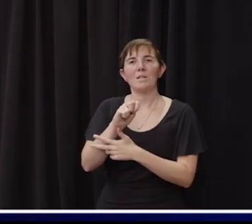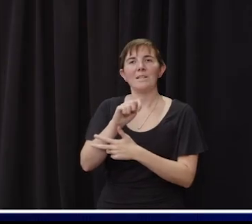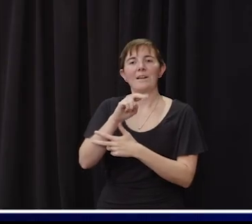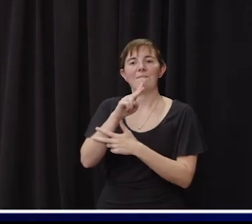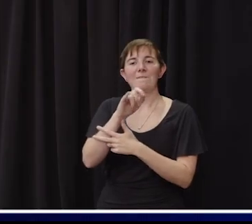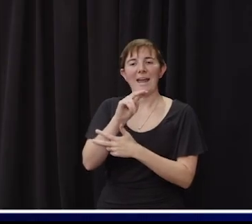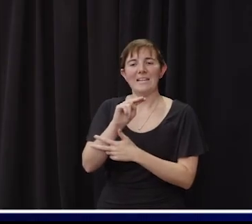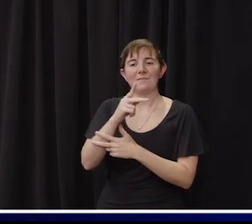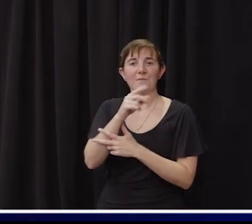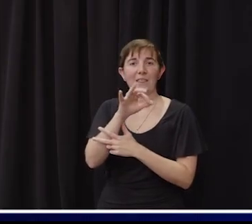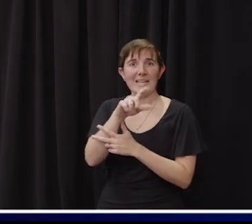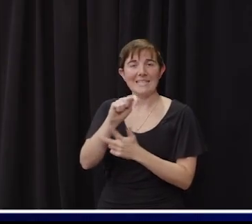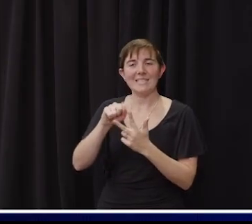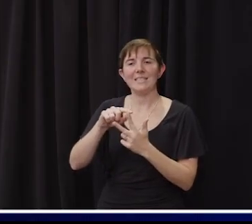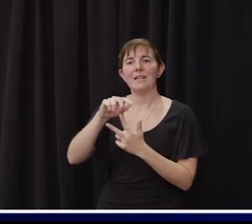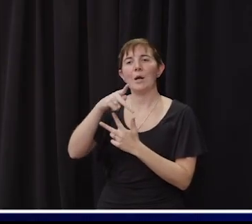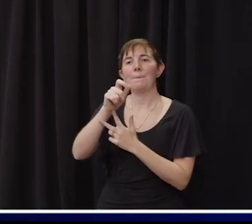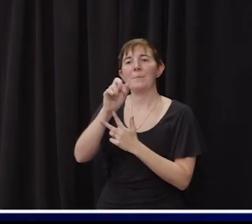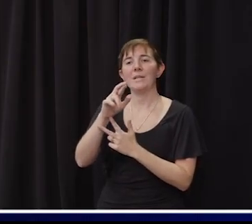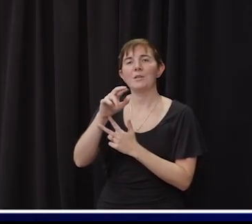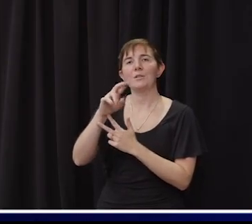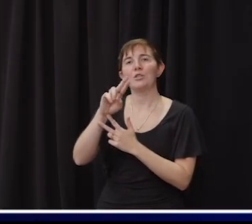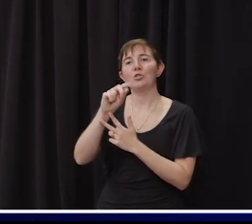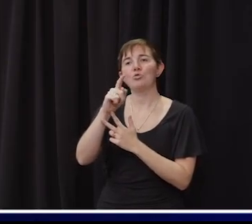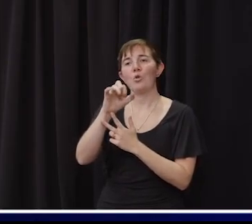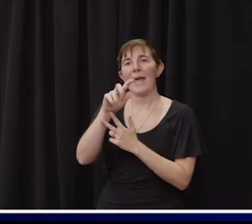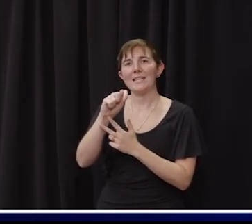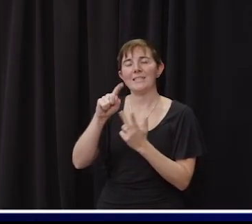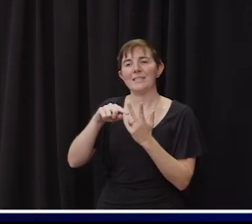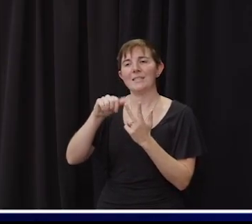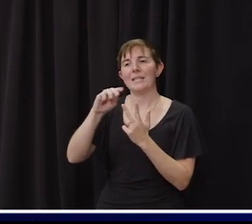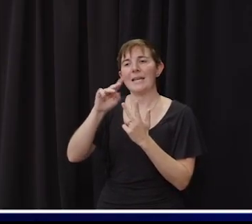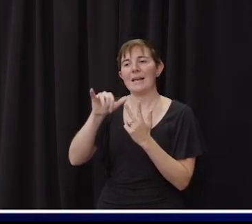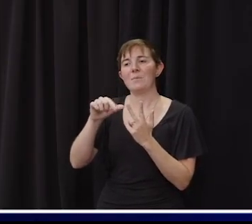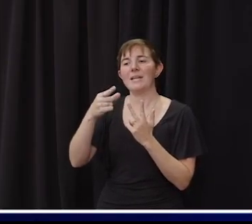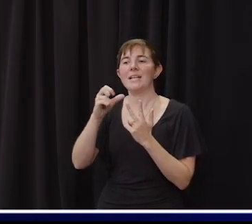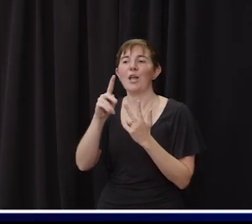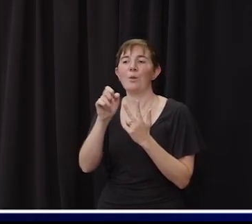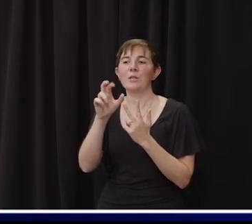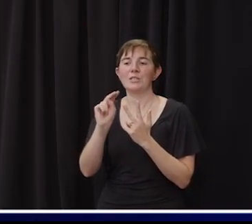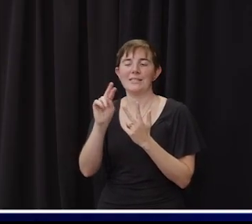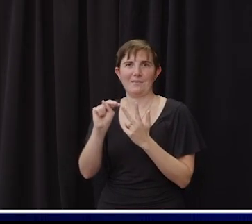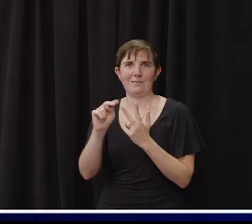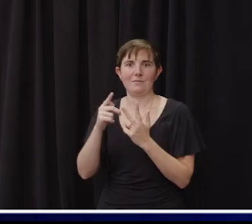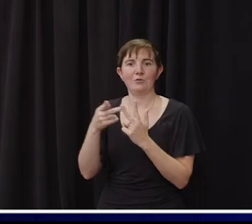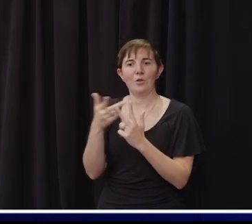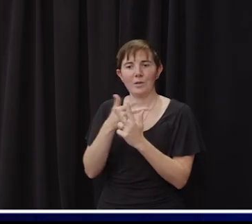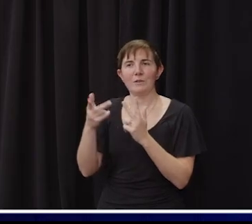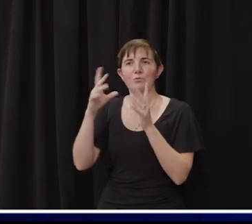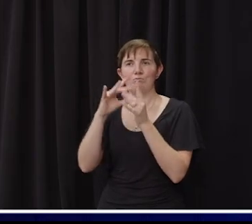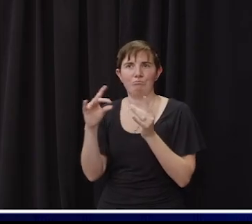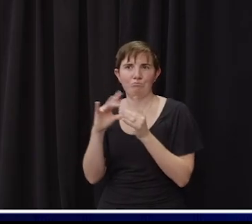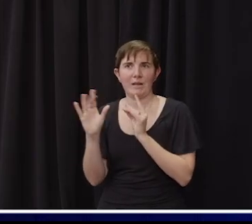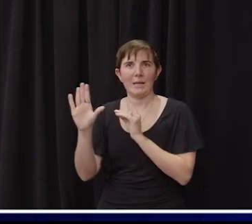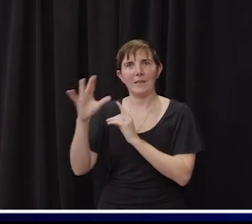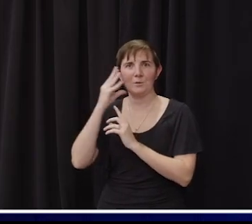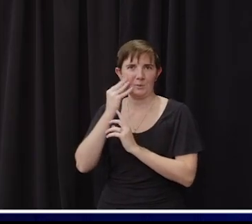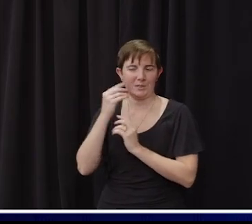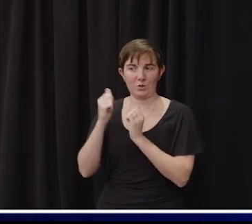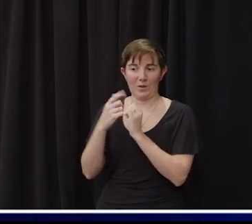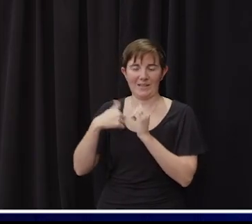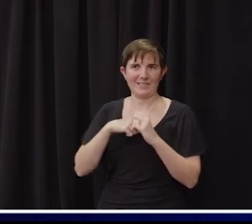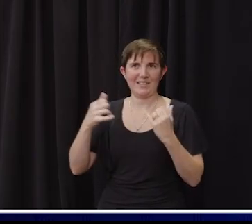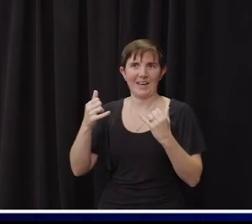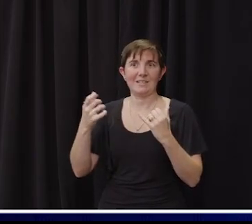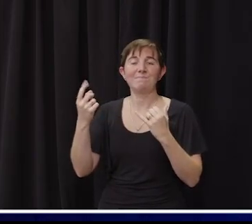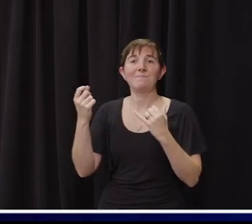Peter Utrecht, and Amy Gilbertson, who will be sharing their insights with us throughout our event today. This event